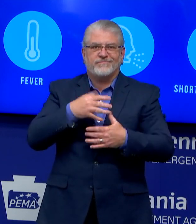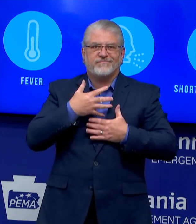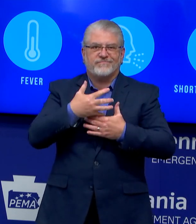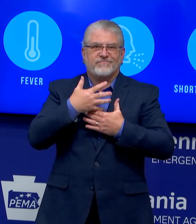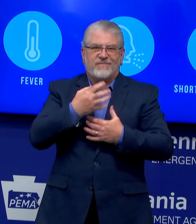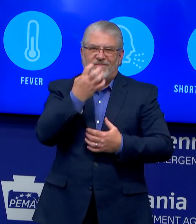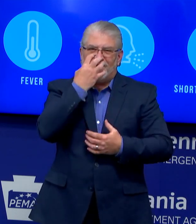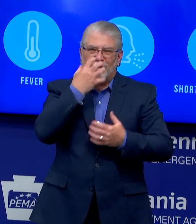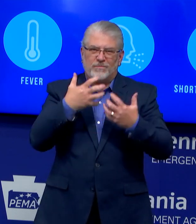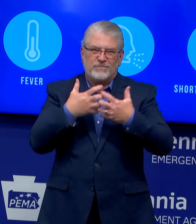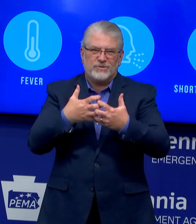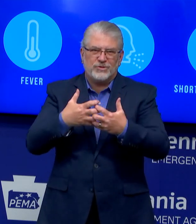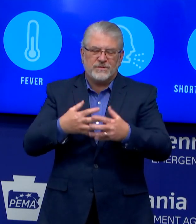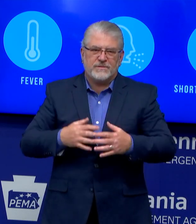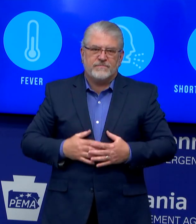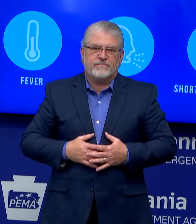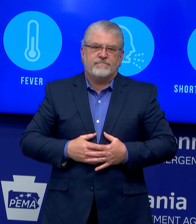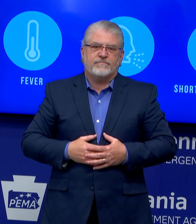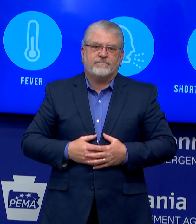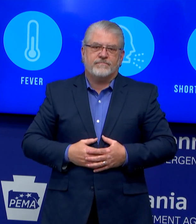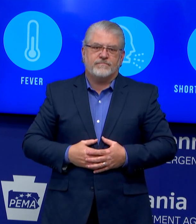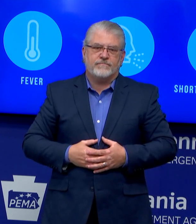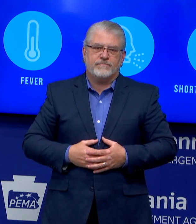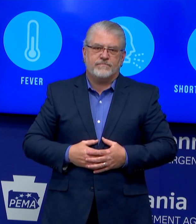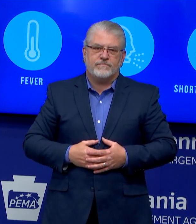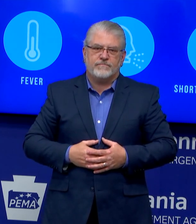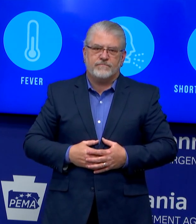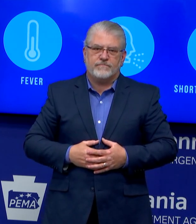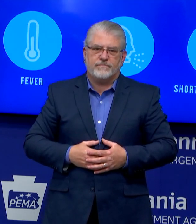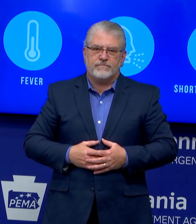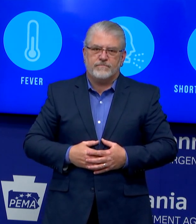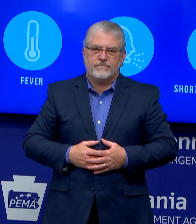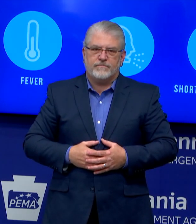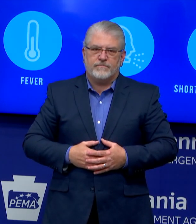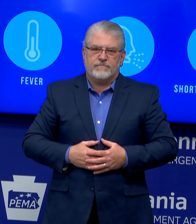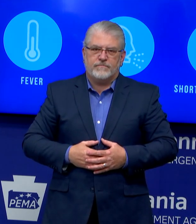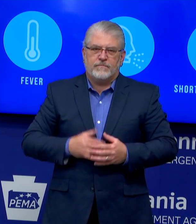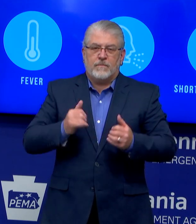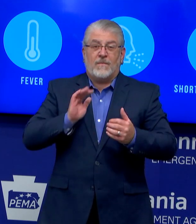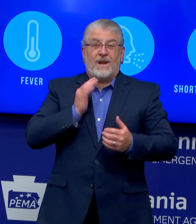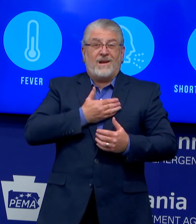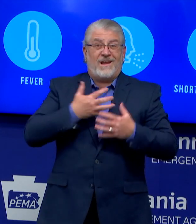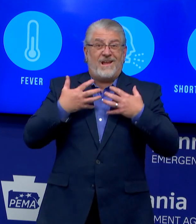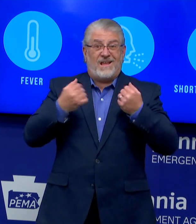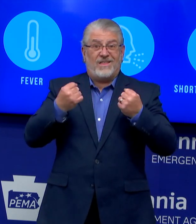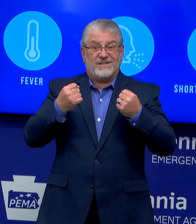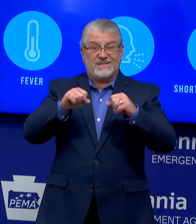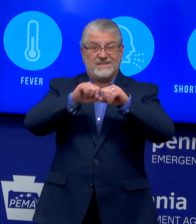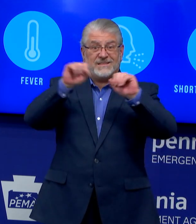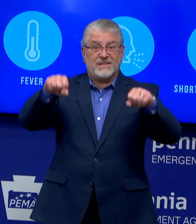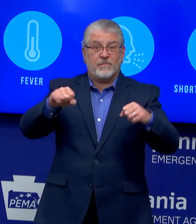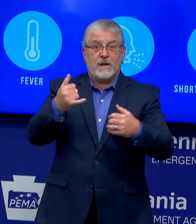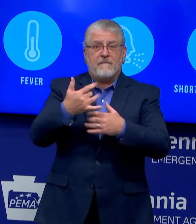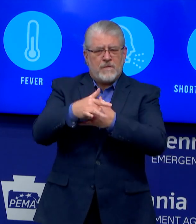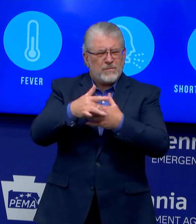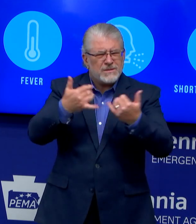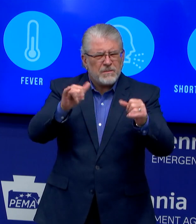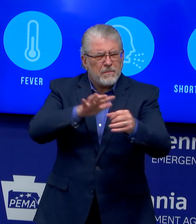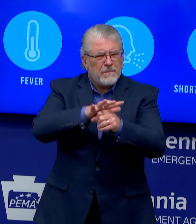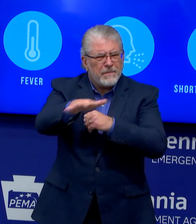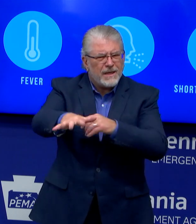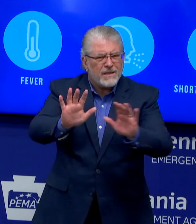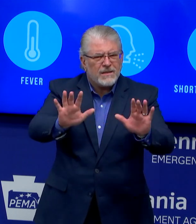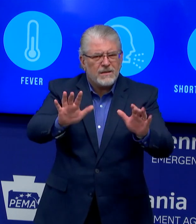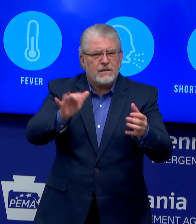Across our healthcare system, approximately 46% of our hospital beds, 38% of our